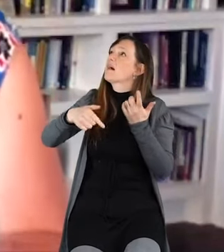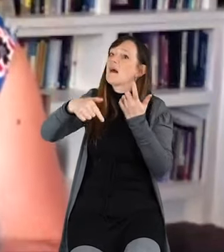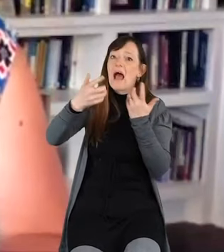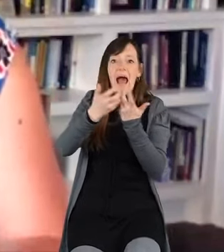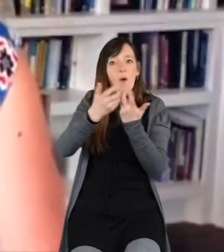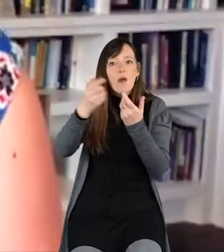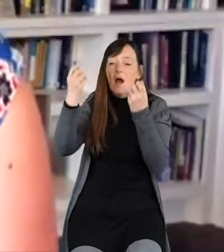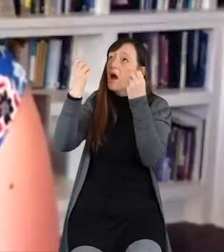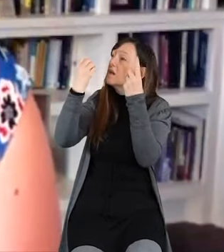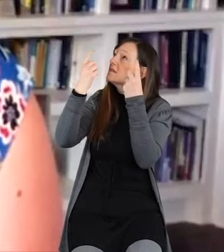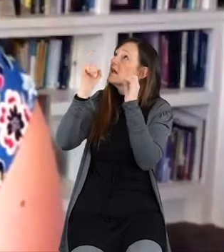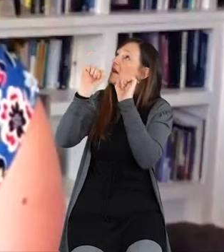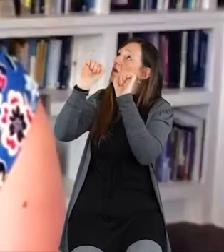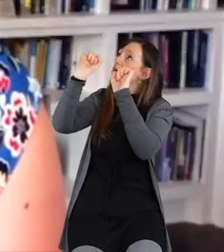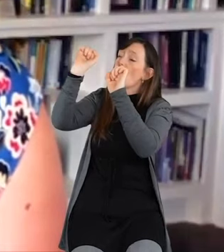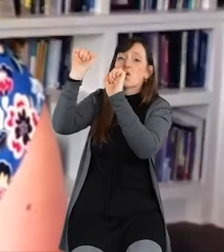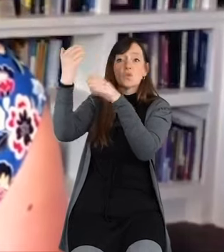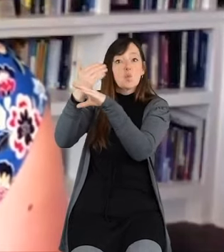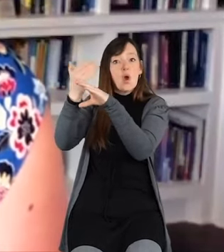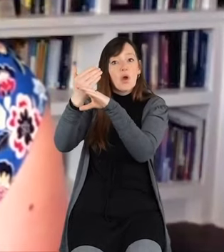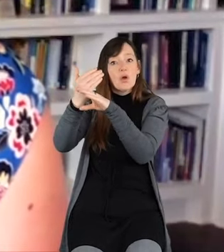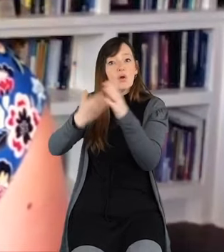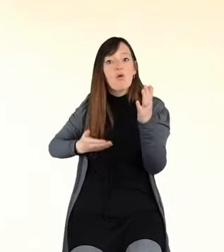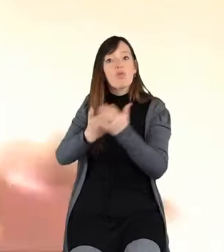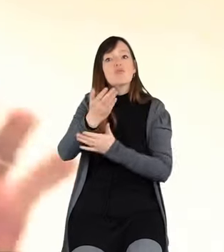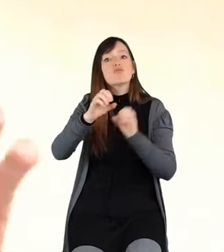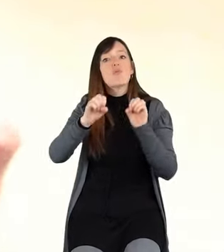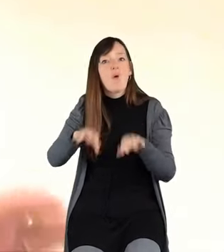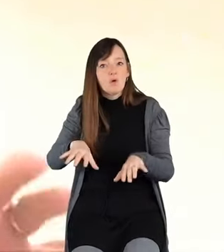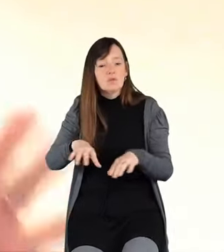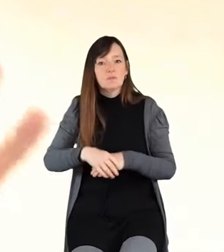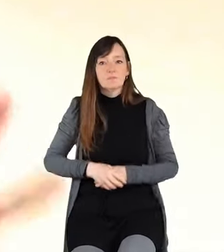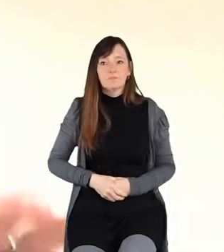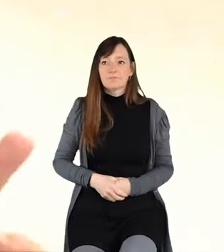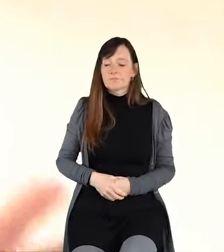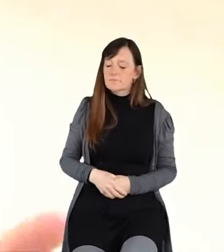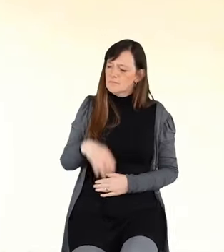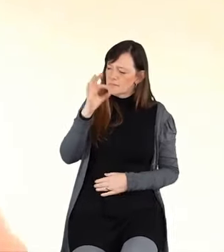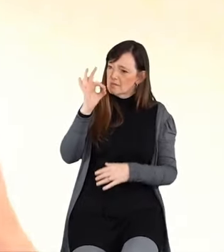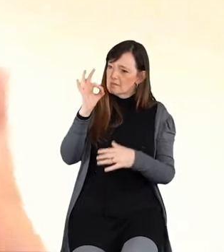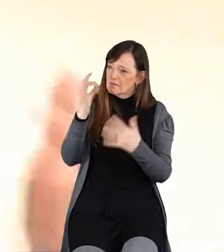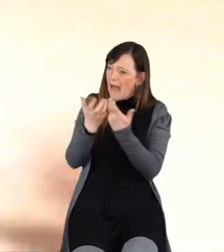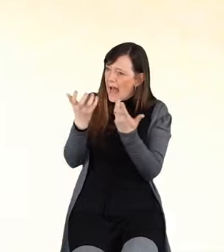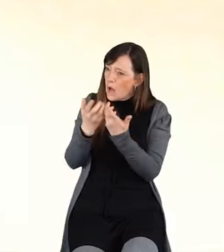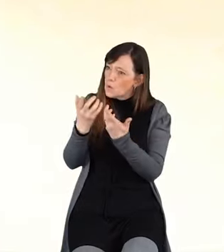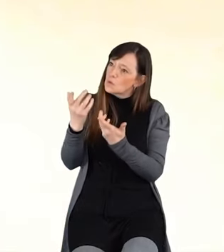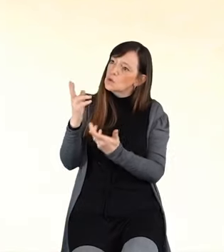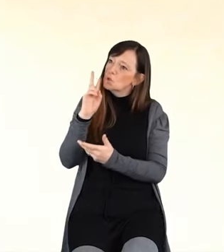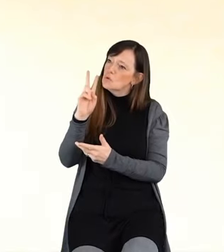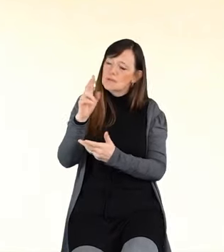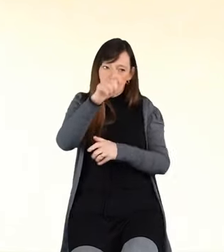genuine comfort and hope in the midst of loss. So how do you see people using this book as their sort of